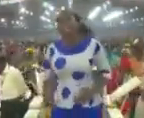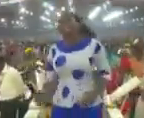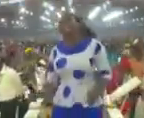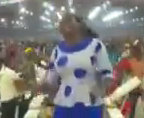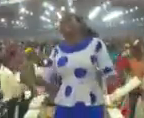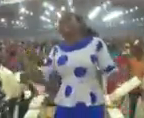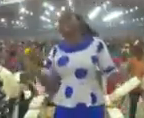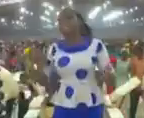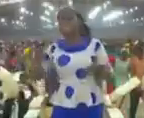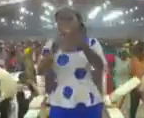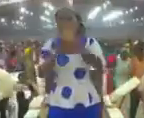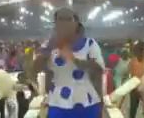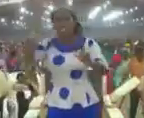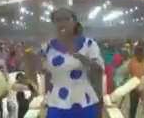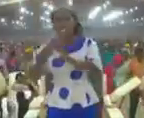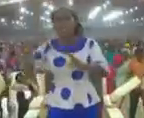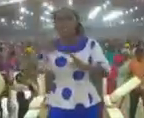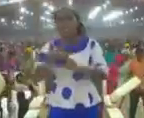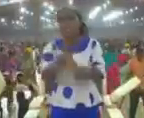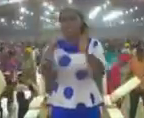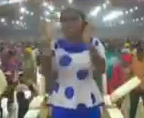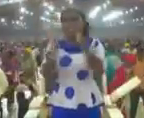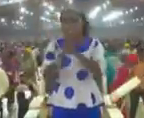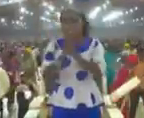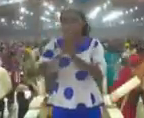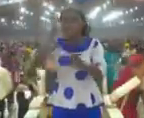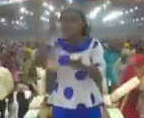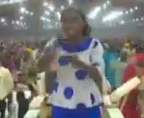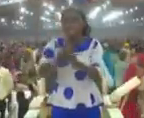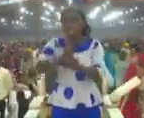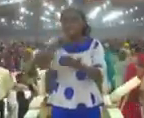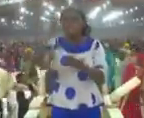Father. In Jesus' mighty name we have prayed.